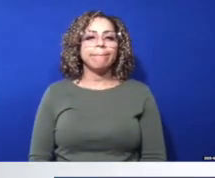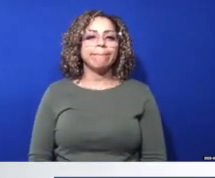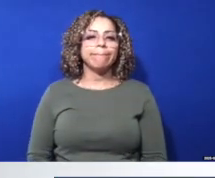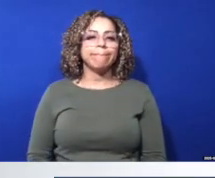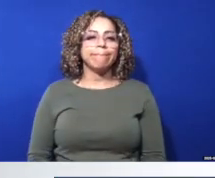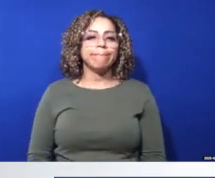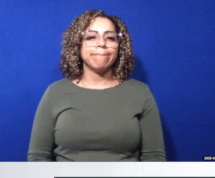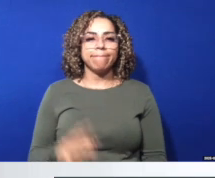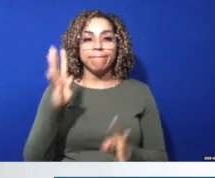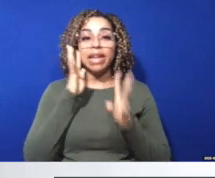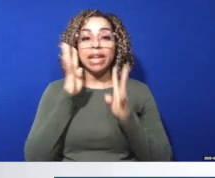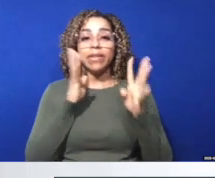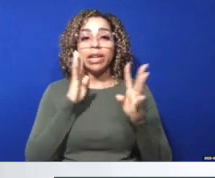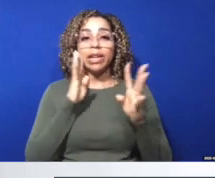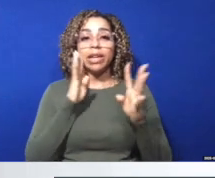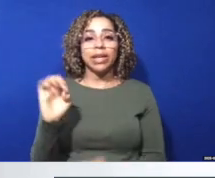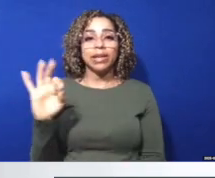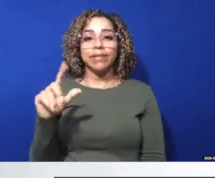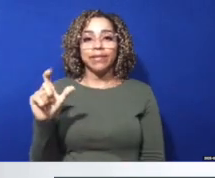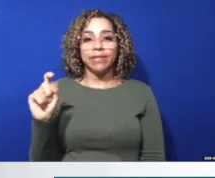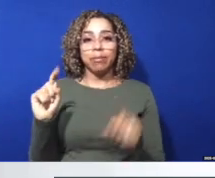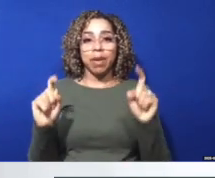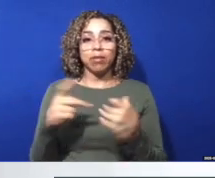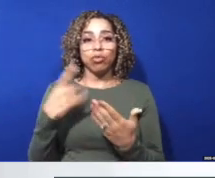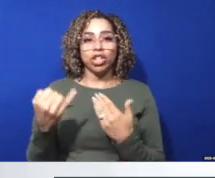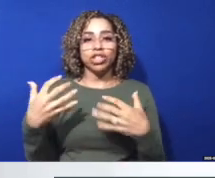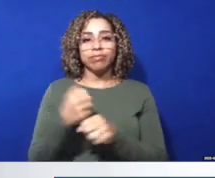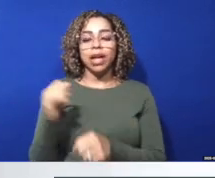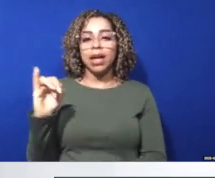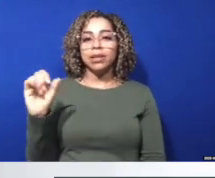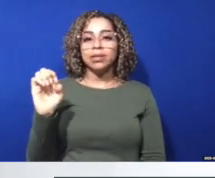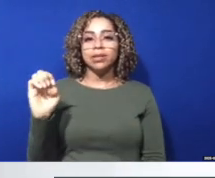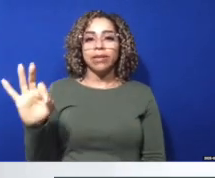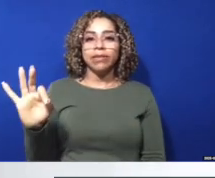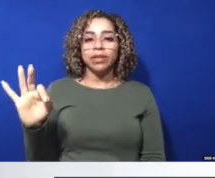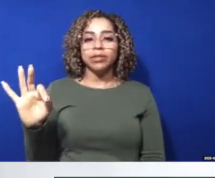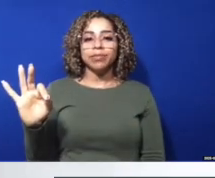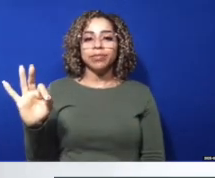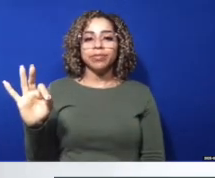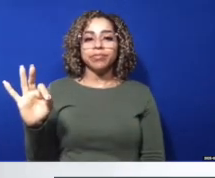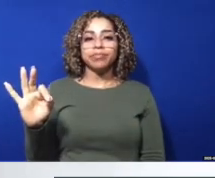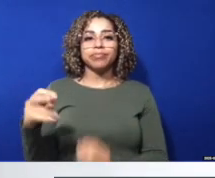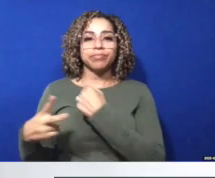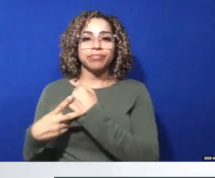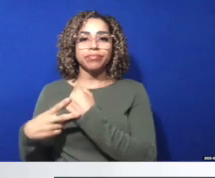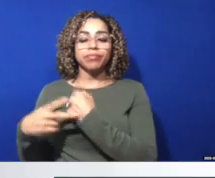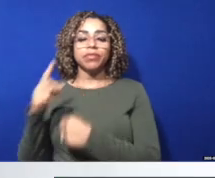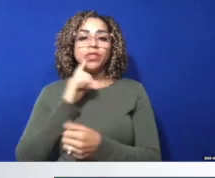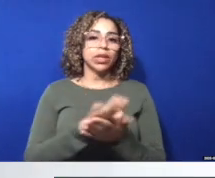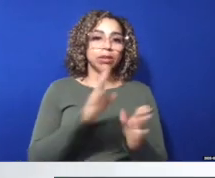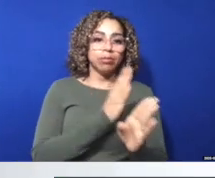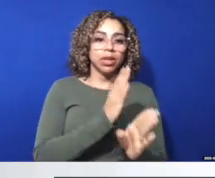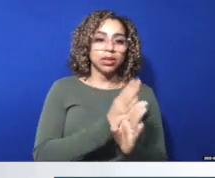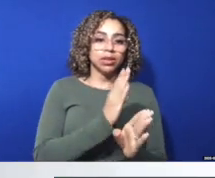The Innovative Small E-Fleet Pilot Project, or ISEF for short, is a set-aside within the Clean Truck and Bus Voucher Incentive Project,